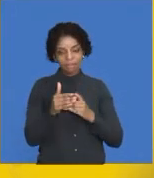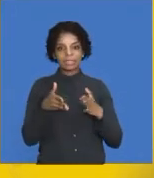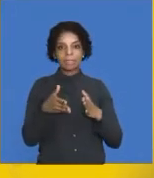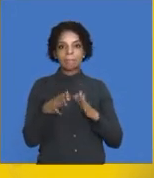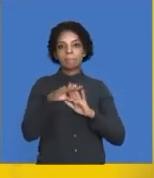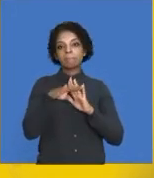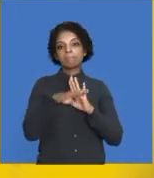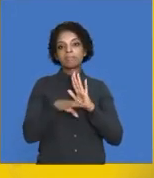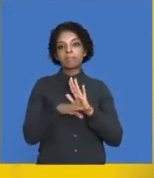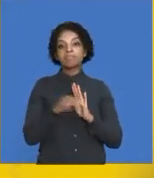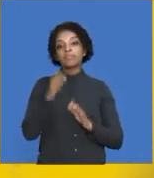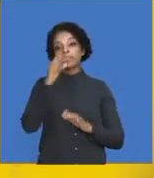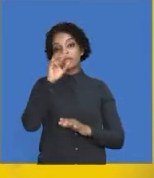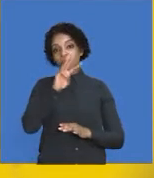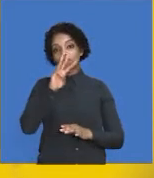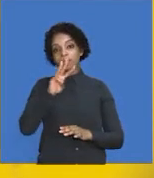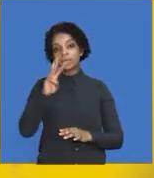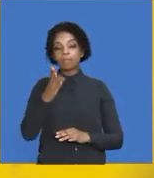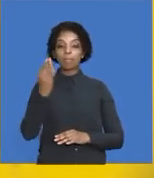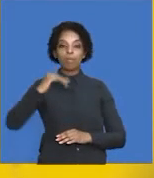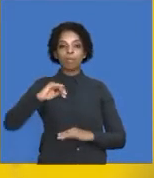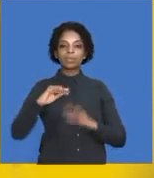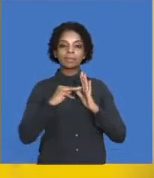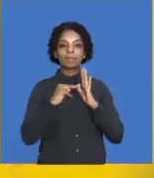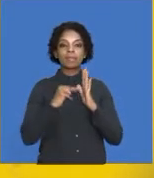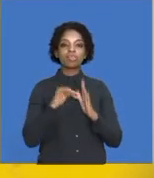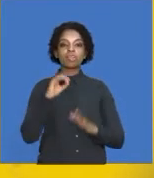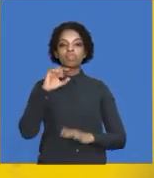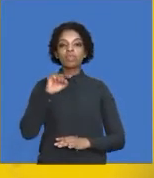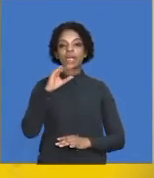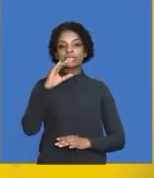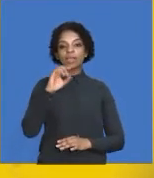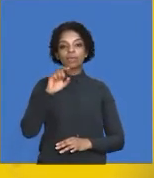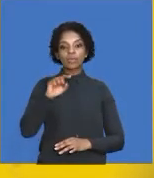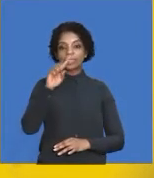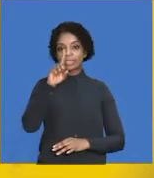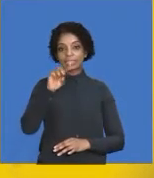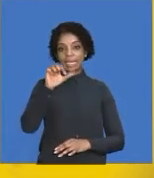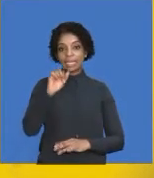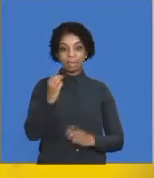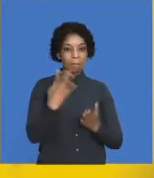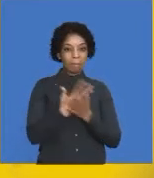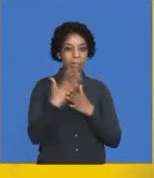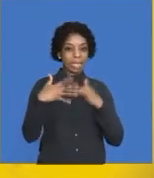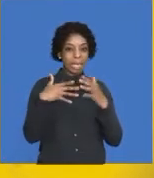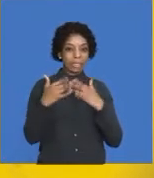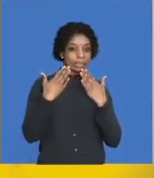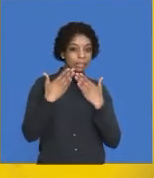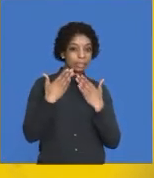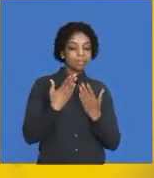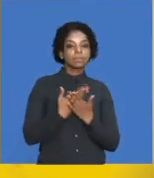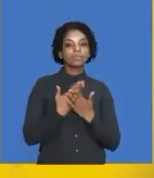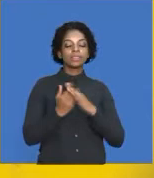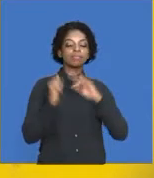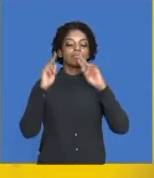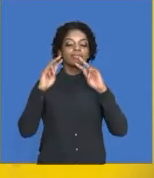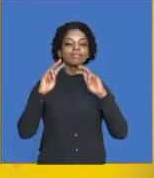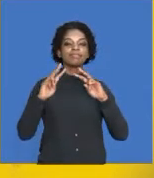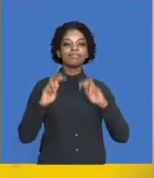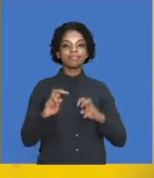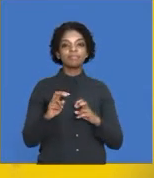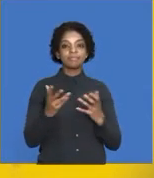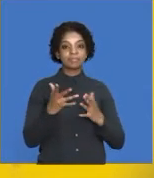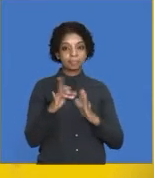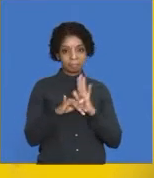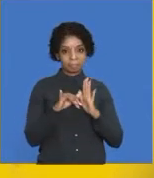Don't forget to check out our schedule on www.wazamatrix.co.za, and if you missed any of the lessons, they are available on